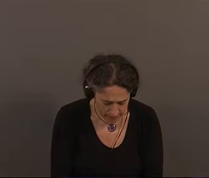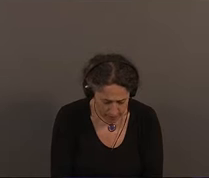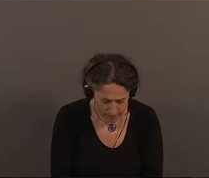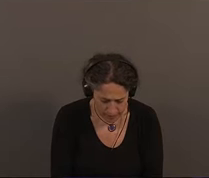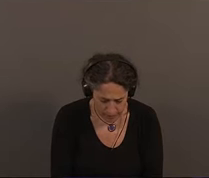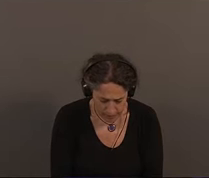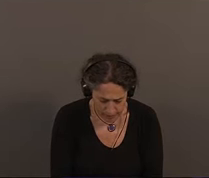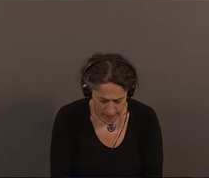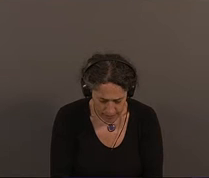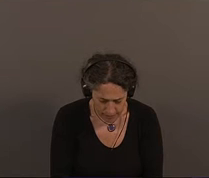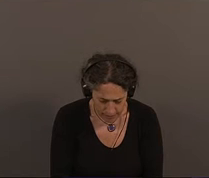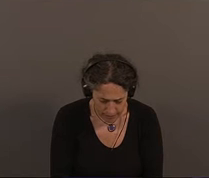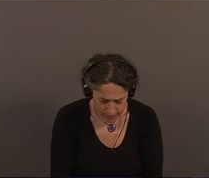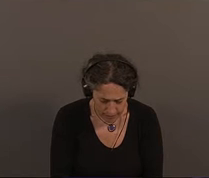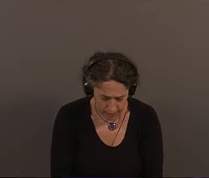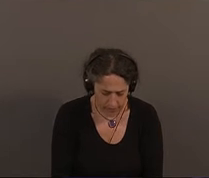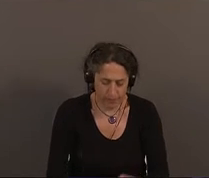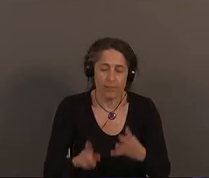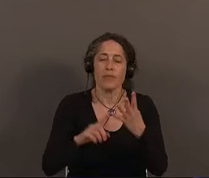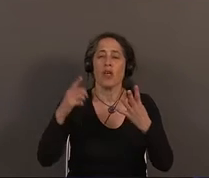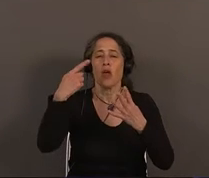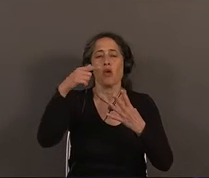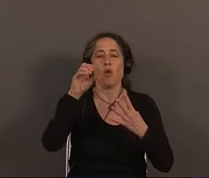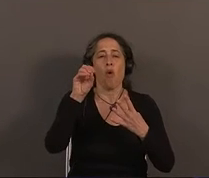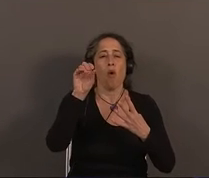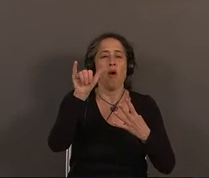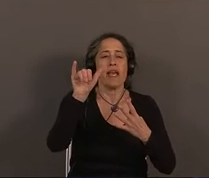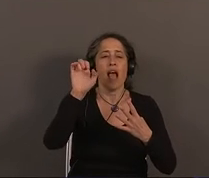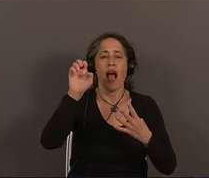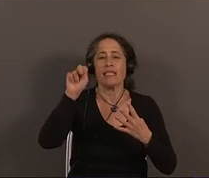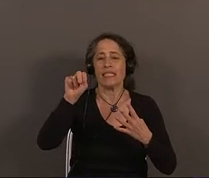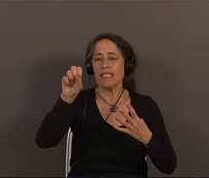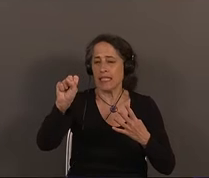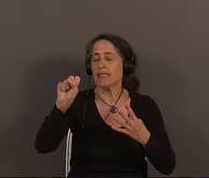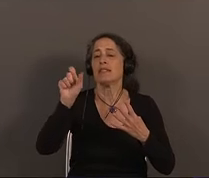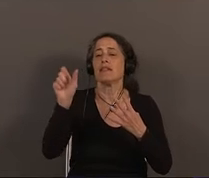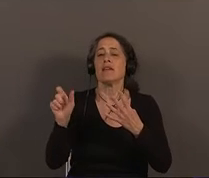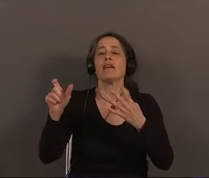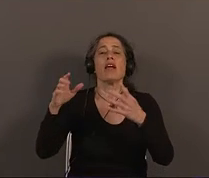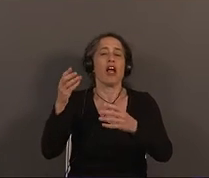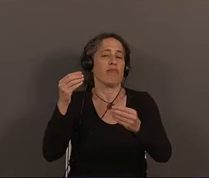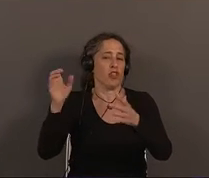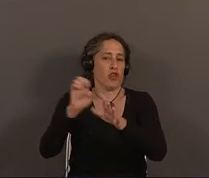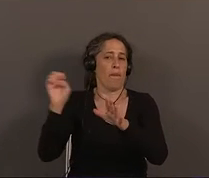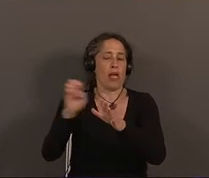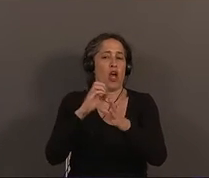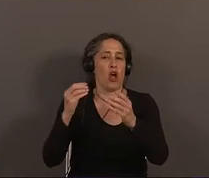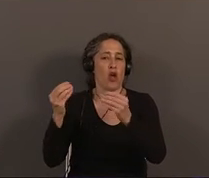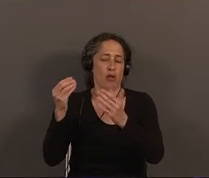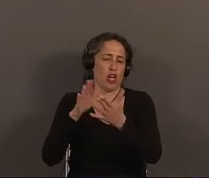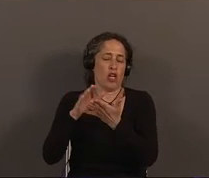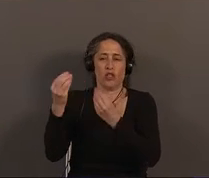facile à dire en français, Monique Goyens, Director General of the European Consumer Organization,